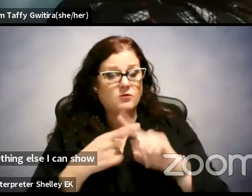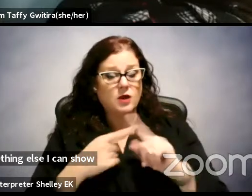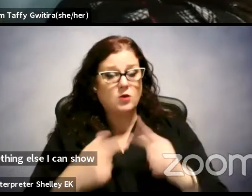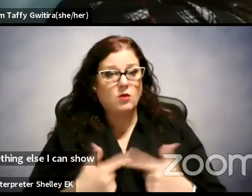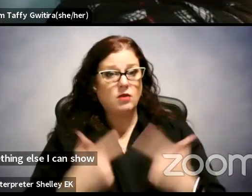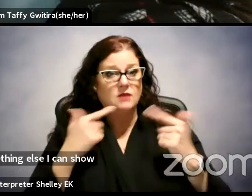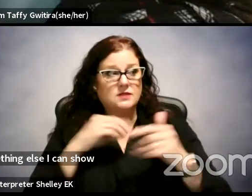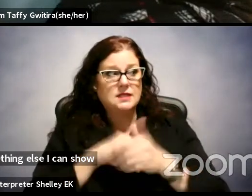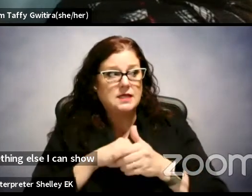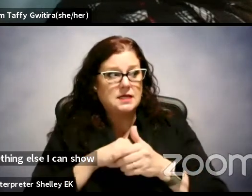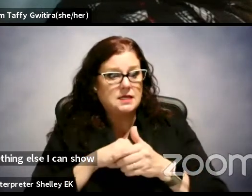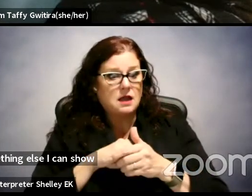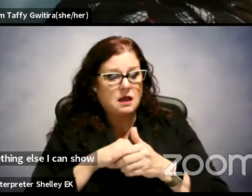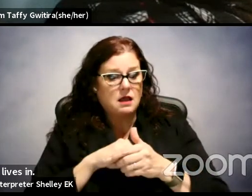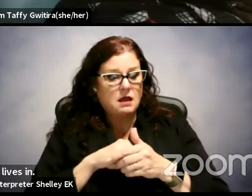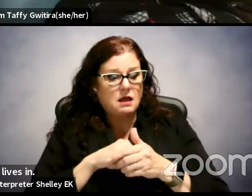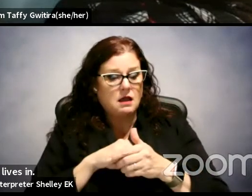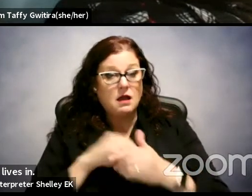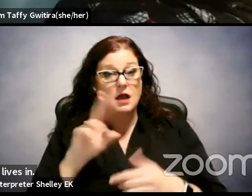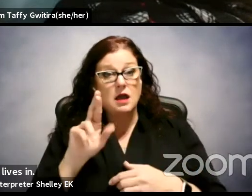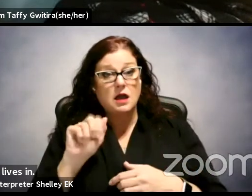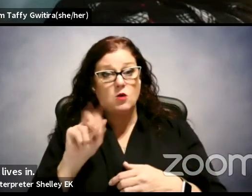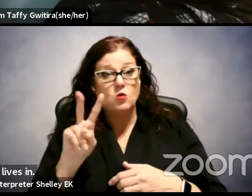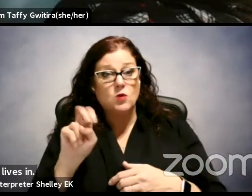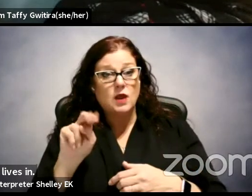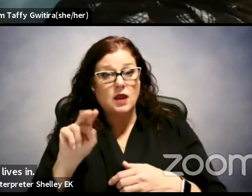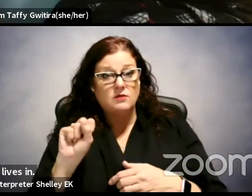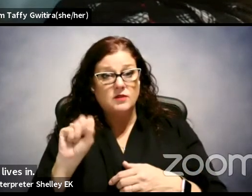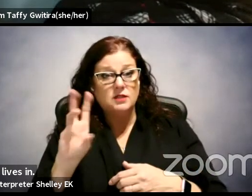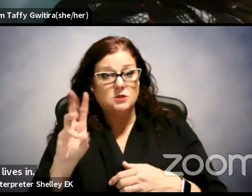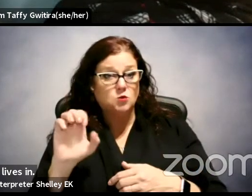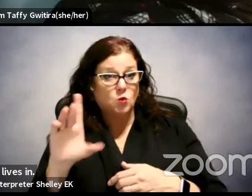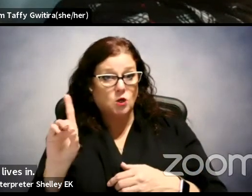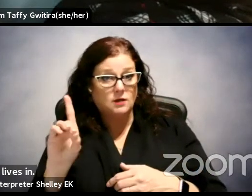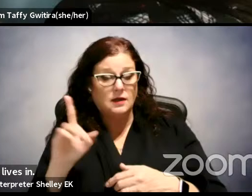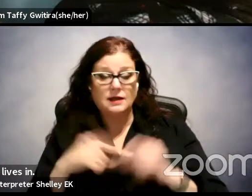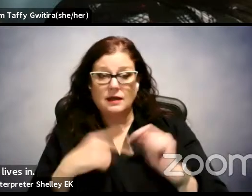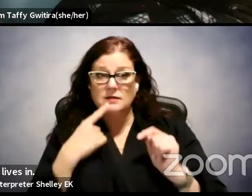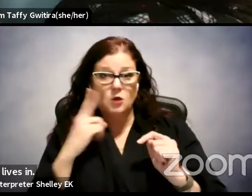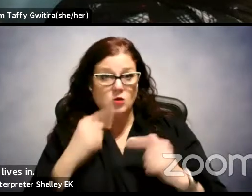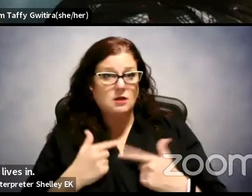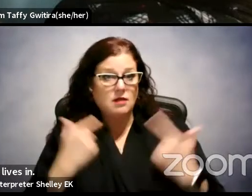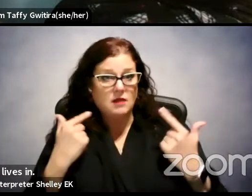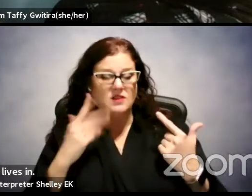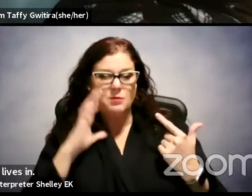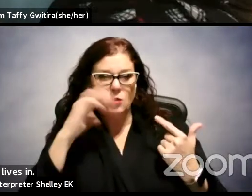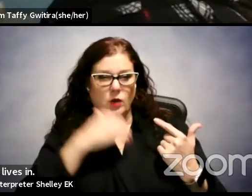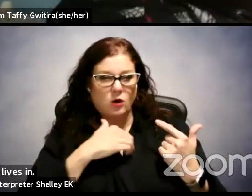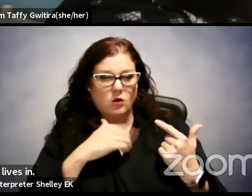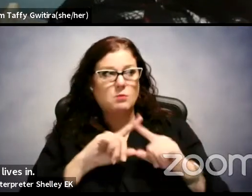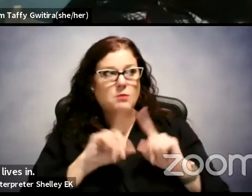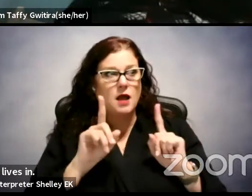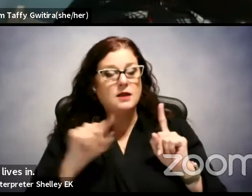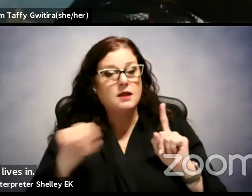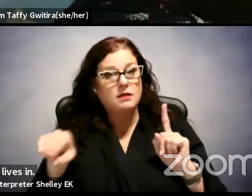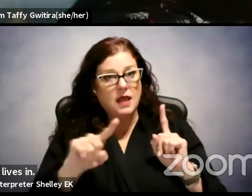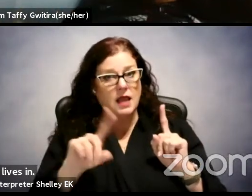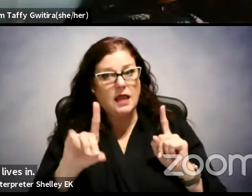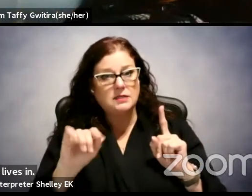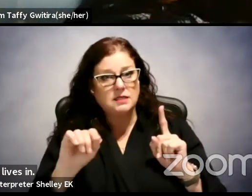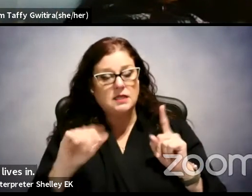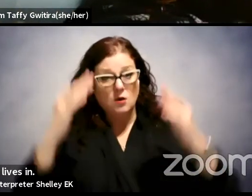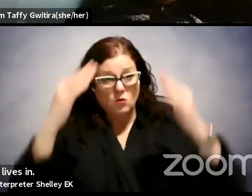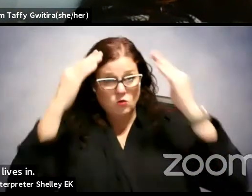in Ravenwood. I can't tell you exactly where my friend lives. Like, that would be weird. And they did a